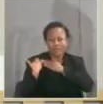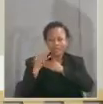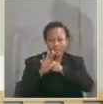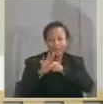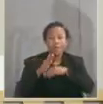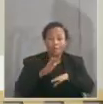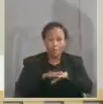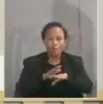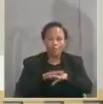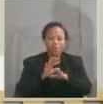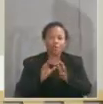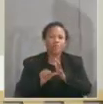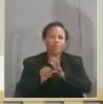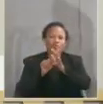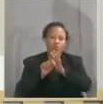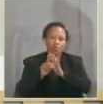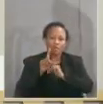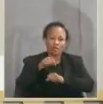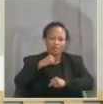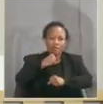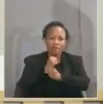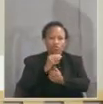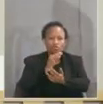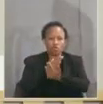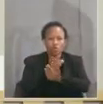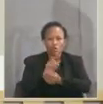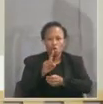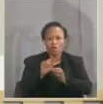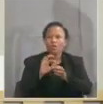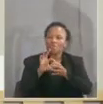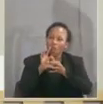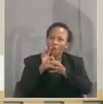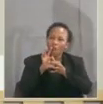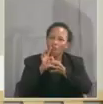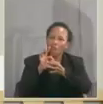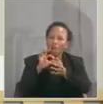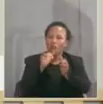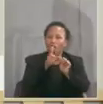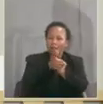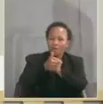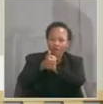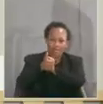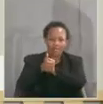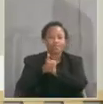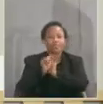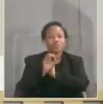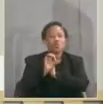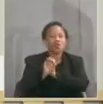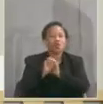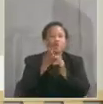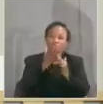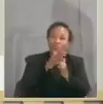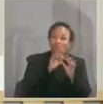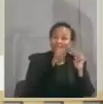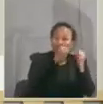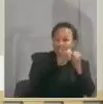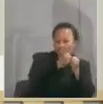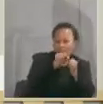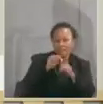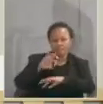importantly, to ensure that there is corroborative effort between the national as well